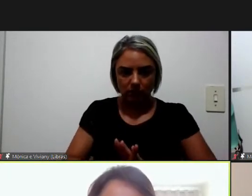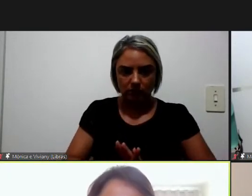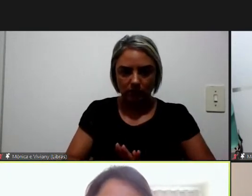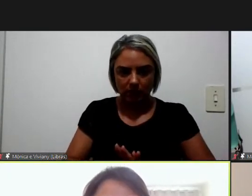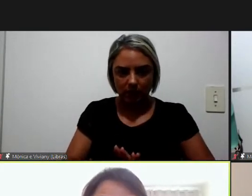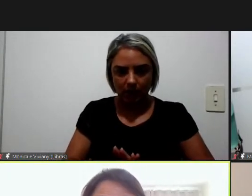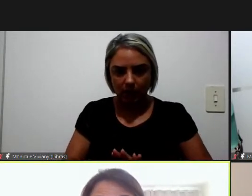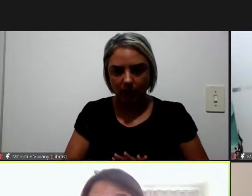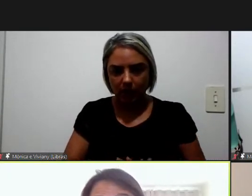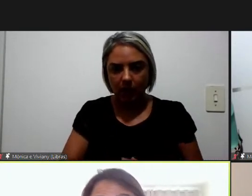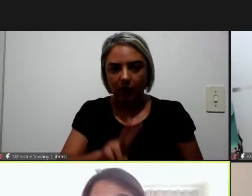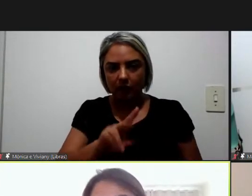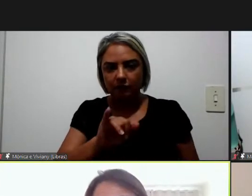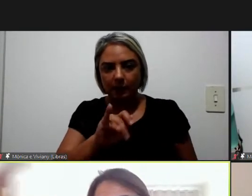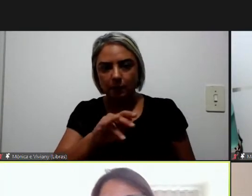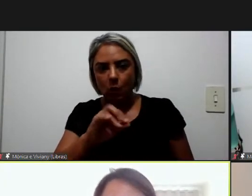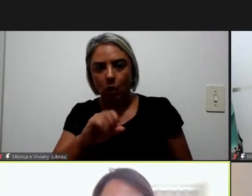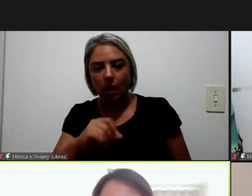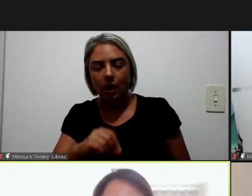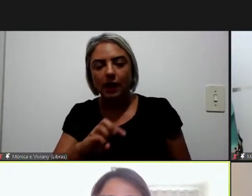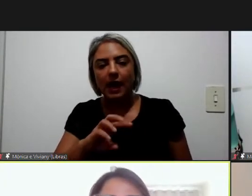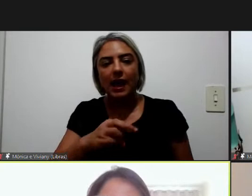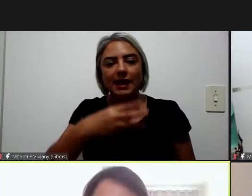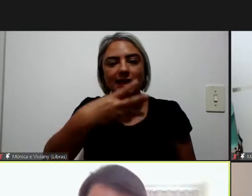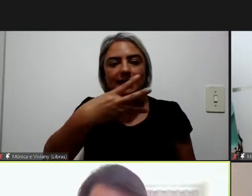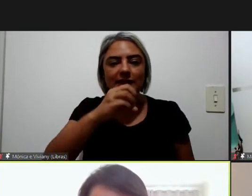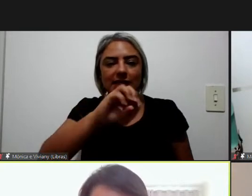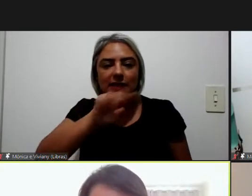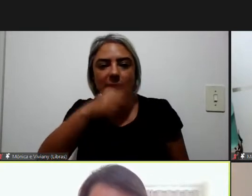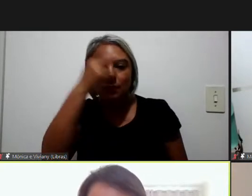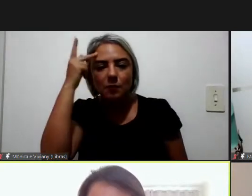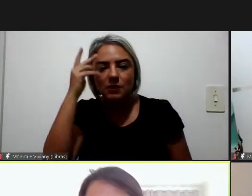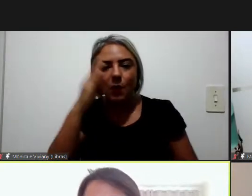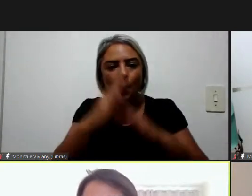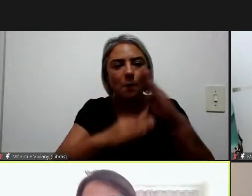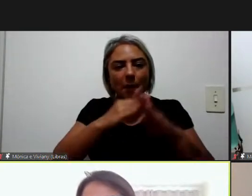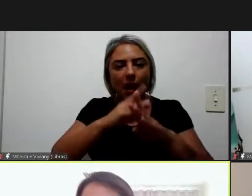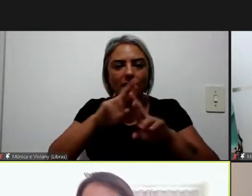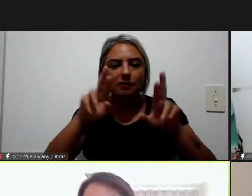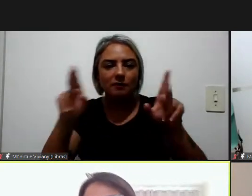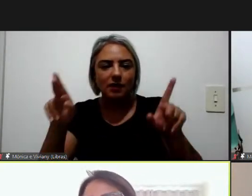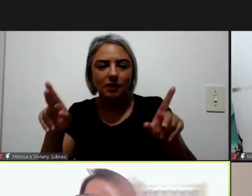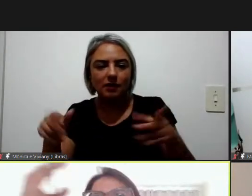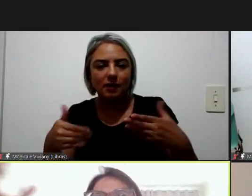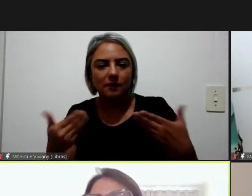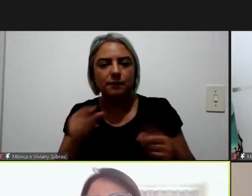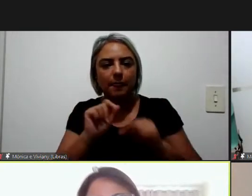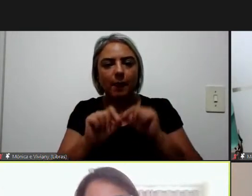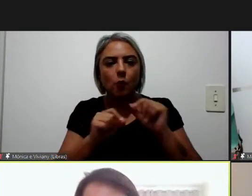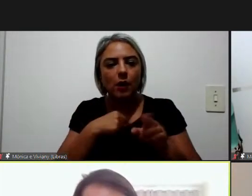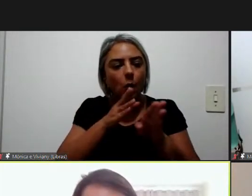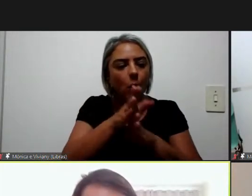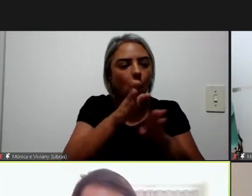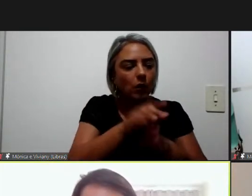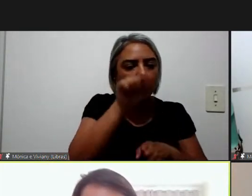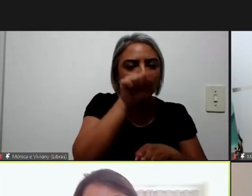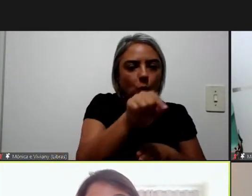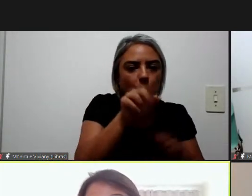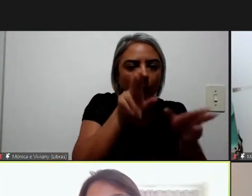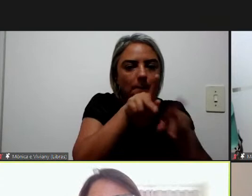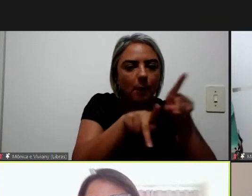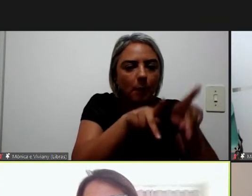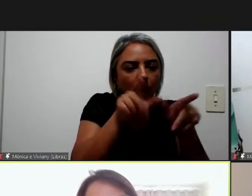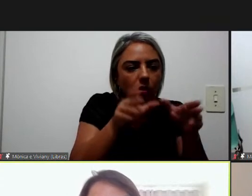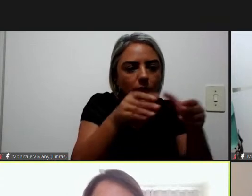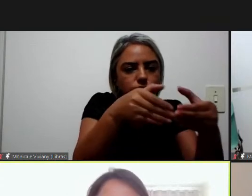a manager, Ivaiporã, which is 30,000 inhabitants in a neighborhood is different from the others. So what I orient